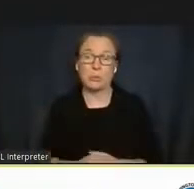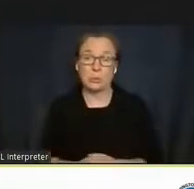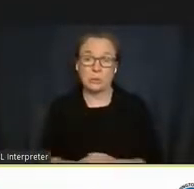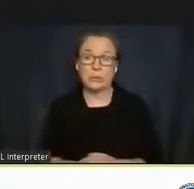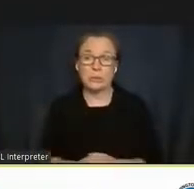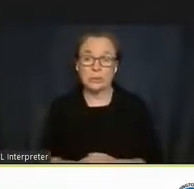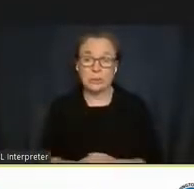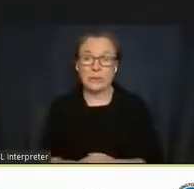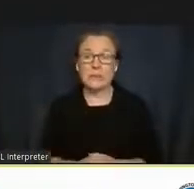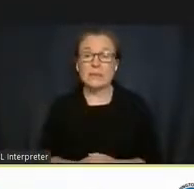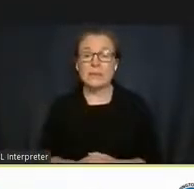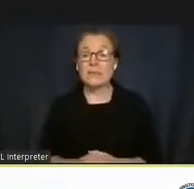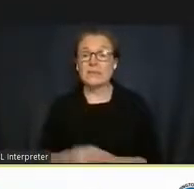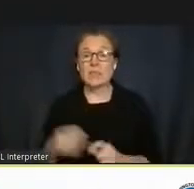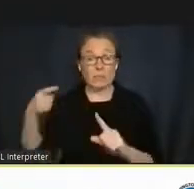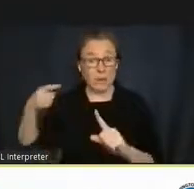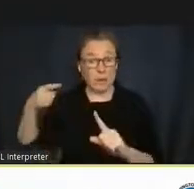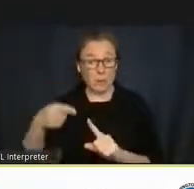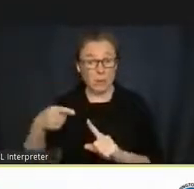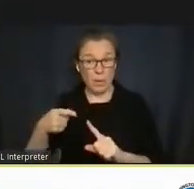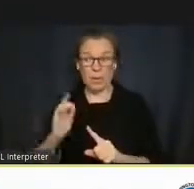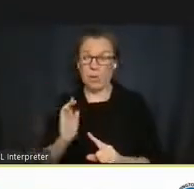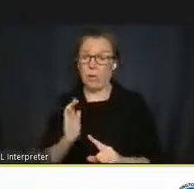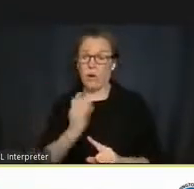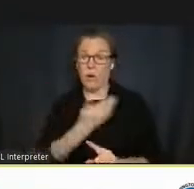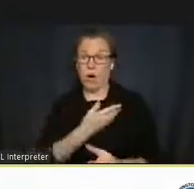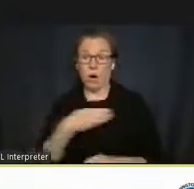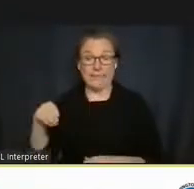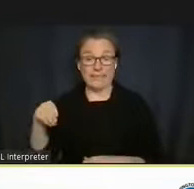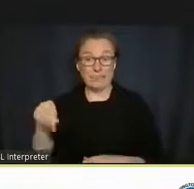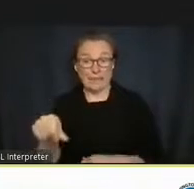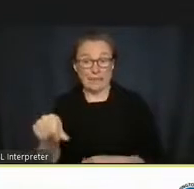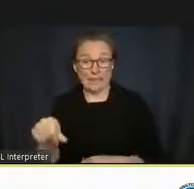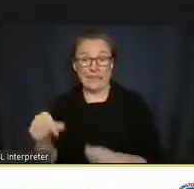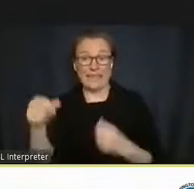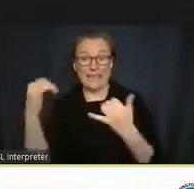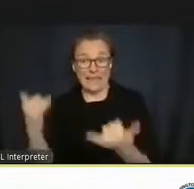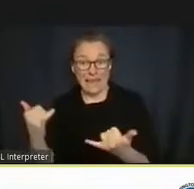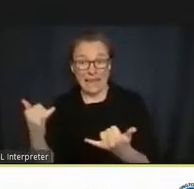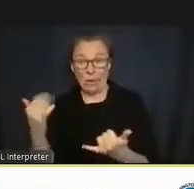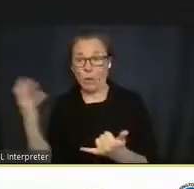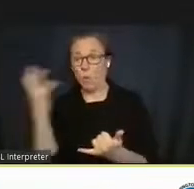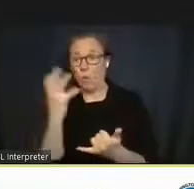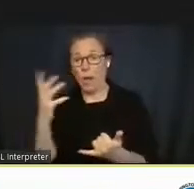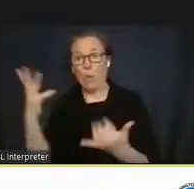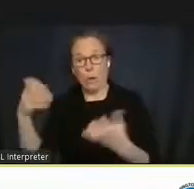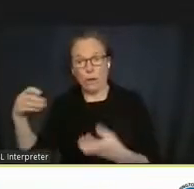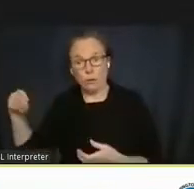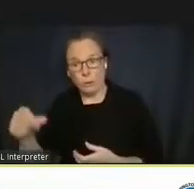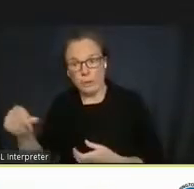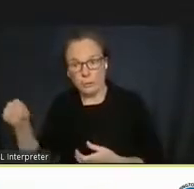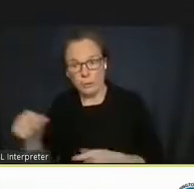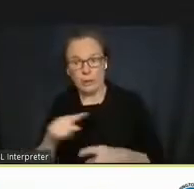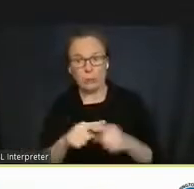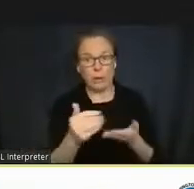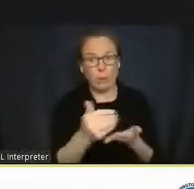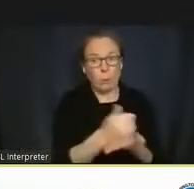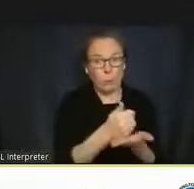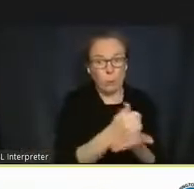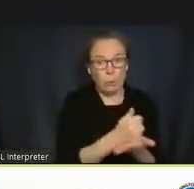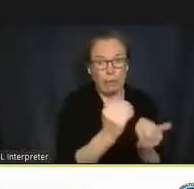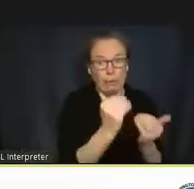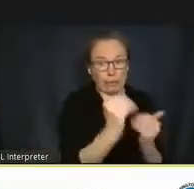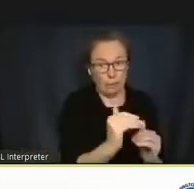Put simply, our spending growth is outpacing our revenues. I want to repeat